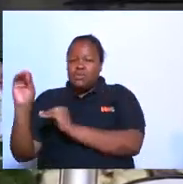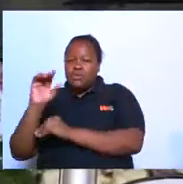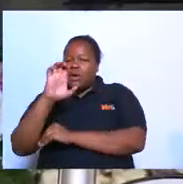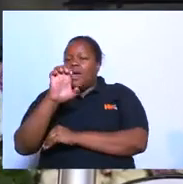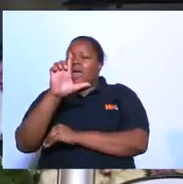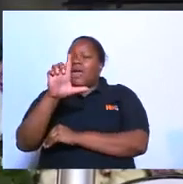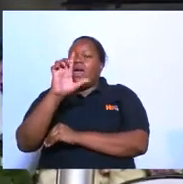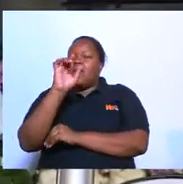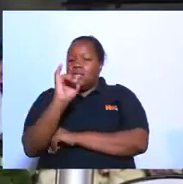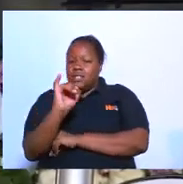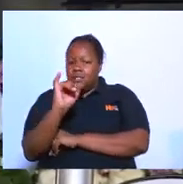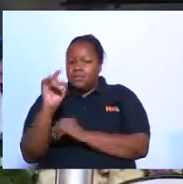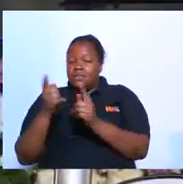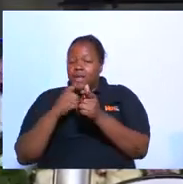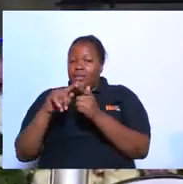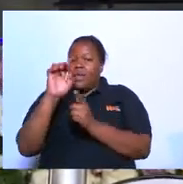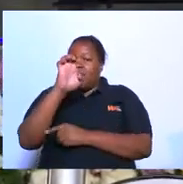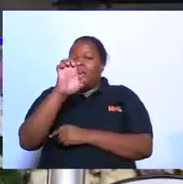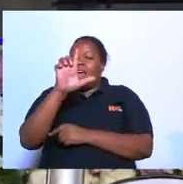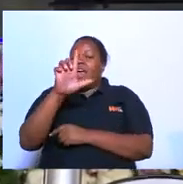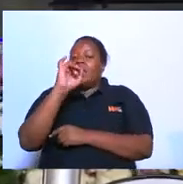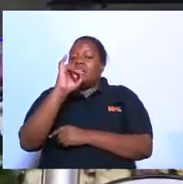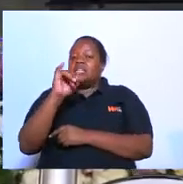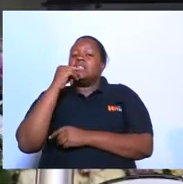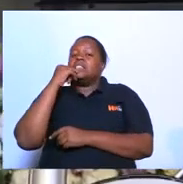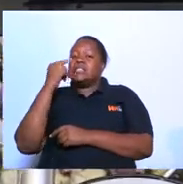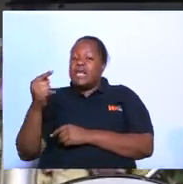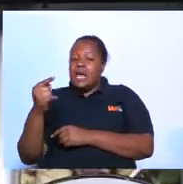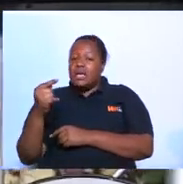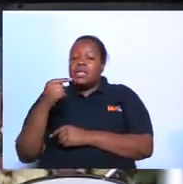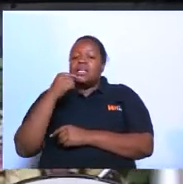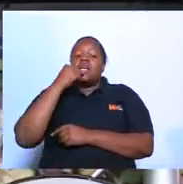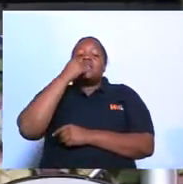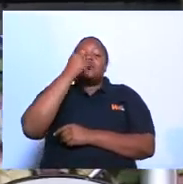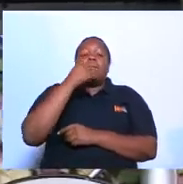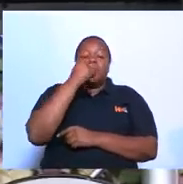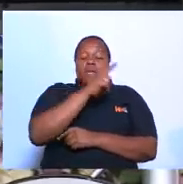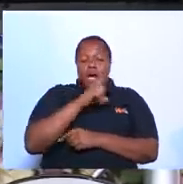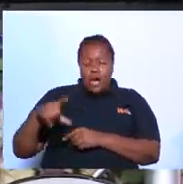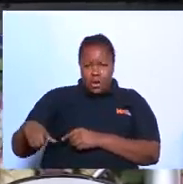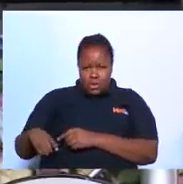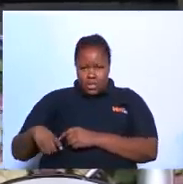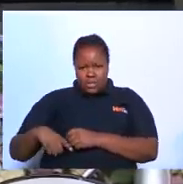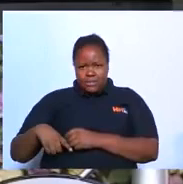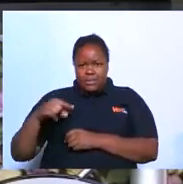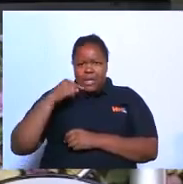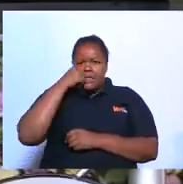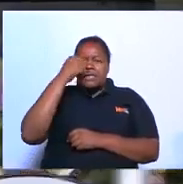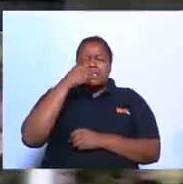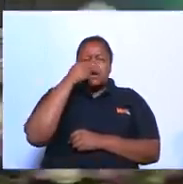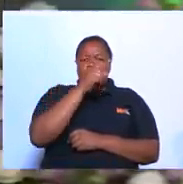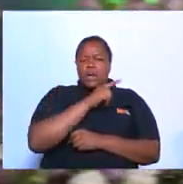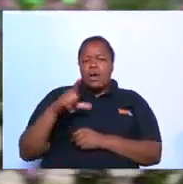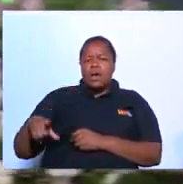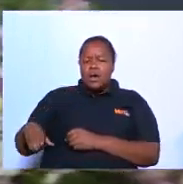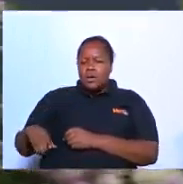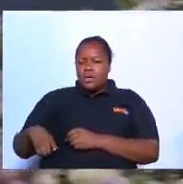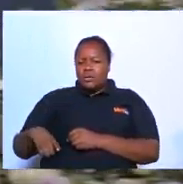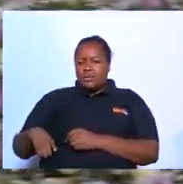Ellie said say this Speak Lord hallelujah Speak Lord